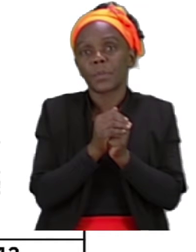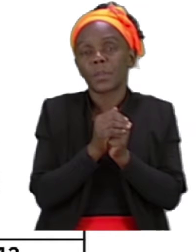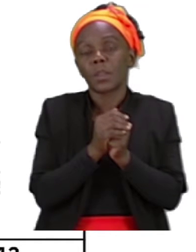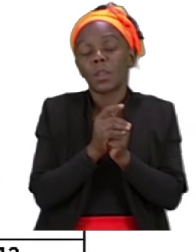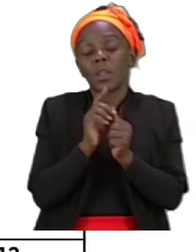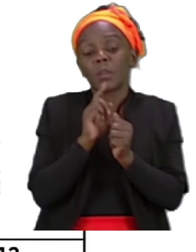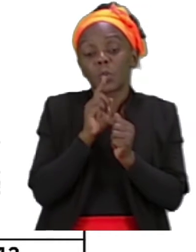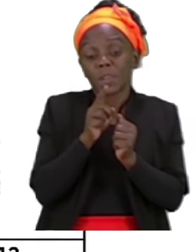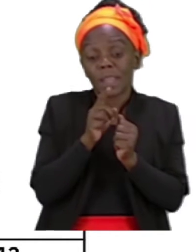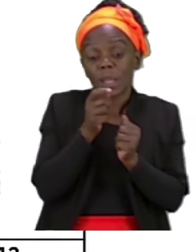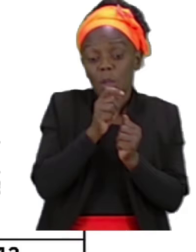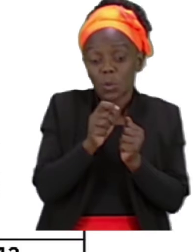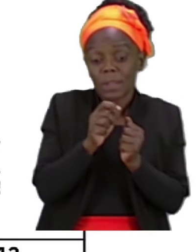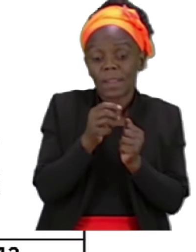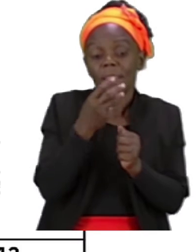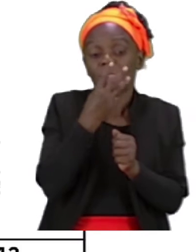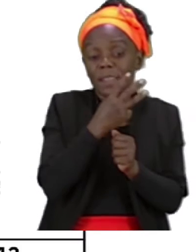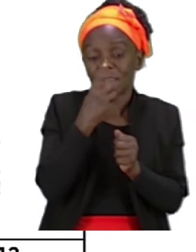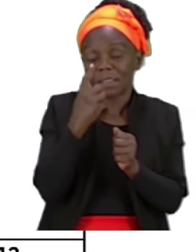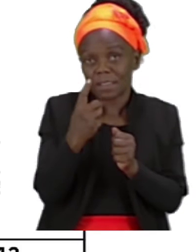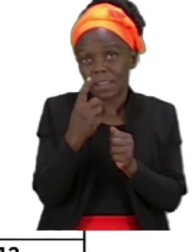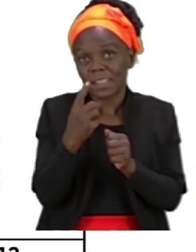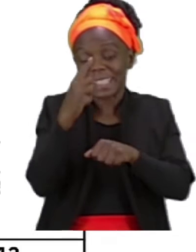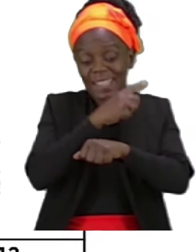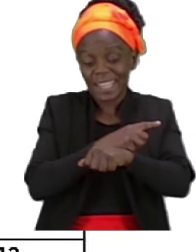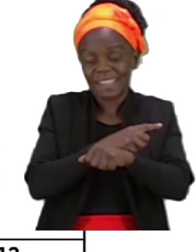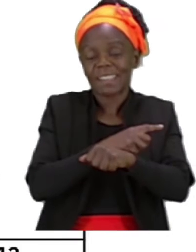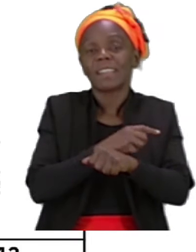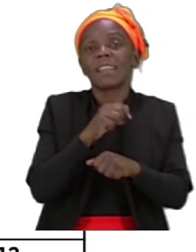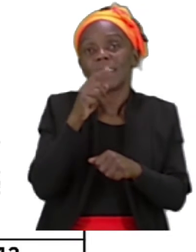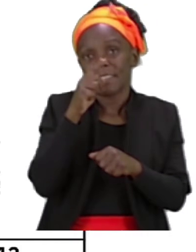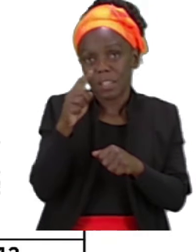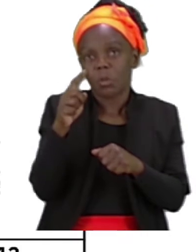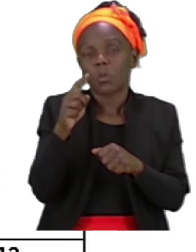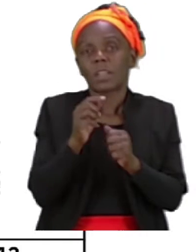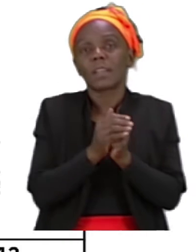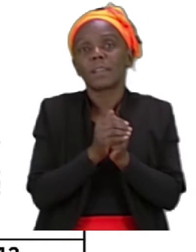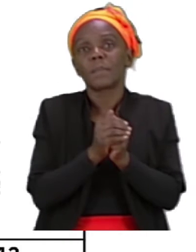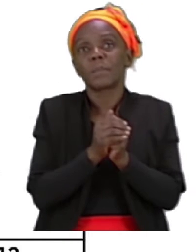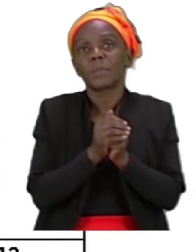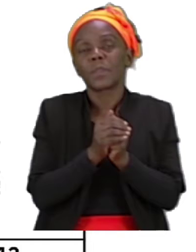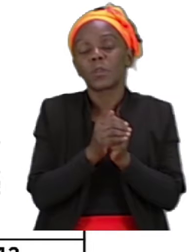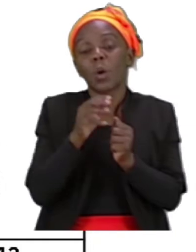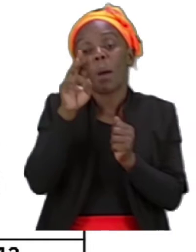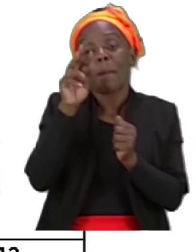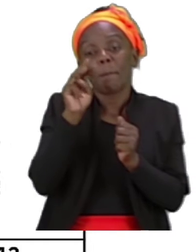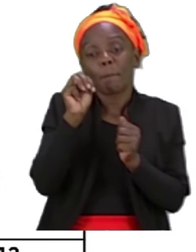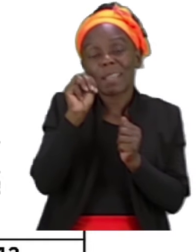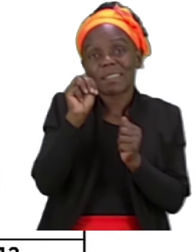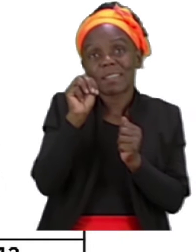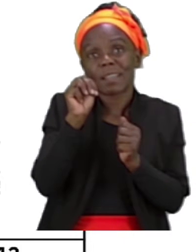done. So we know that there are 31 days in the month of